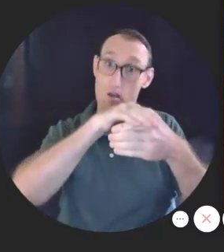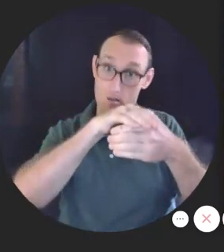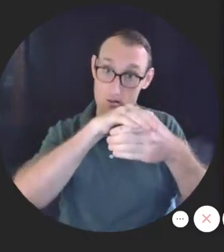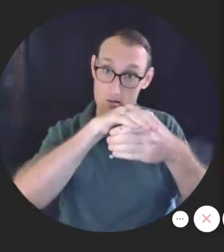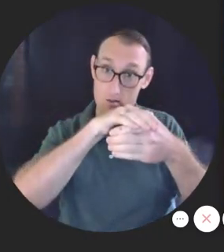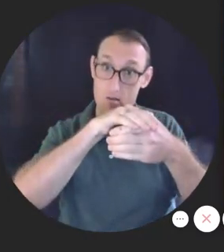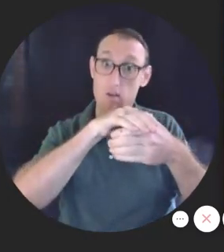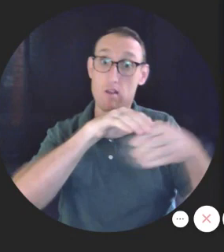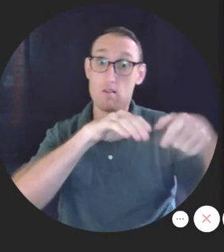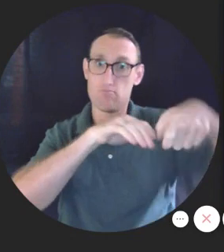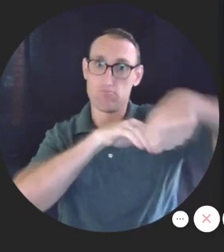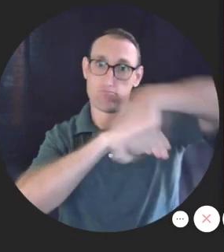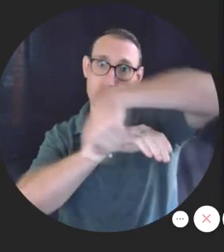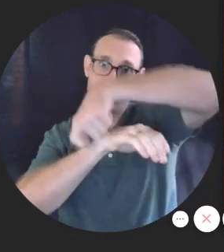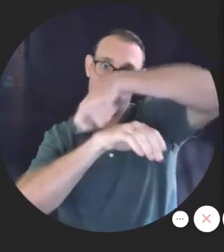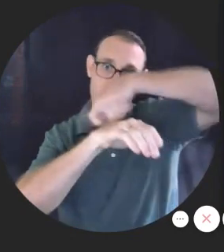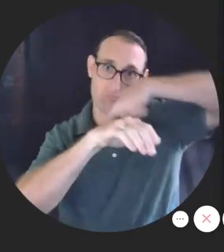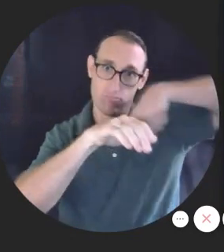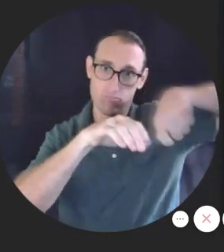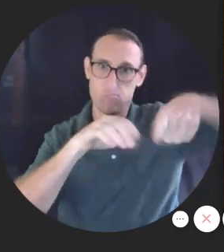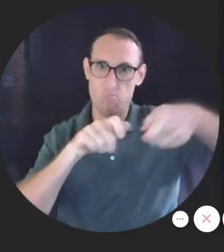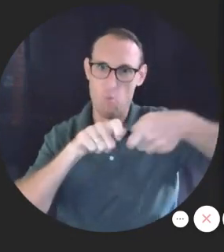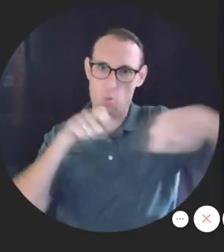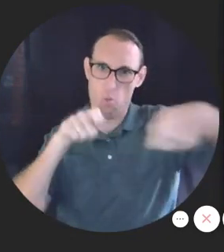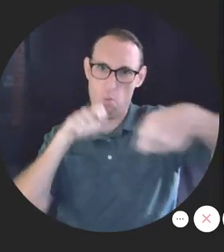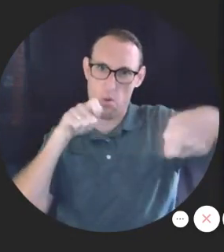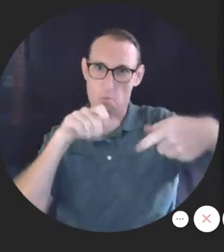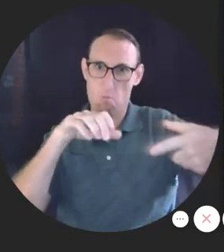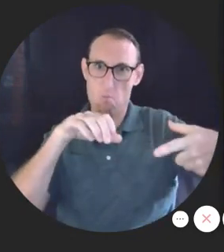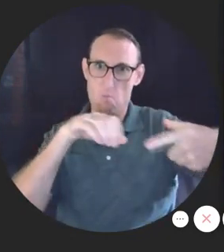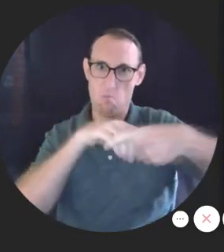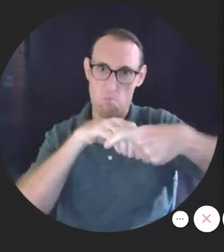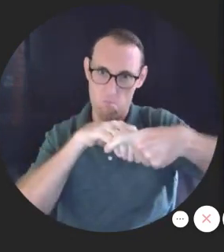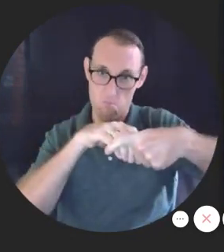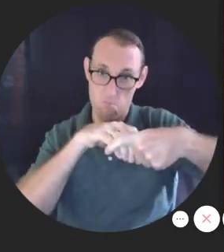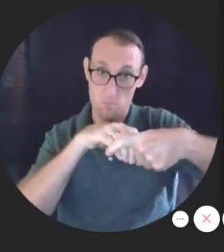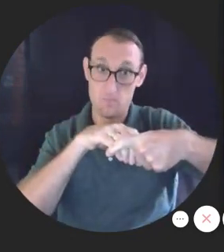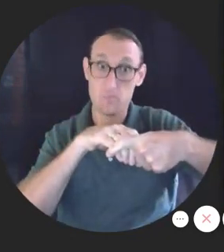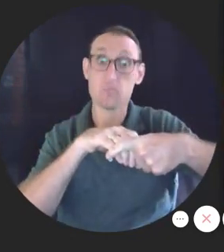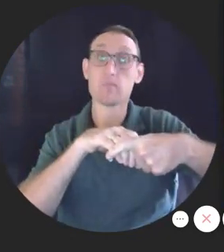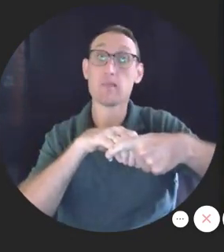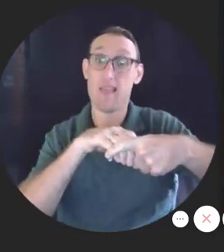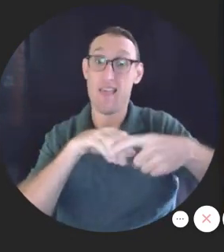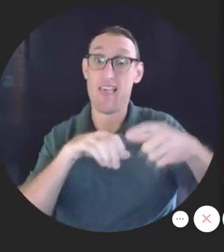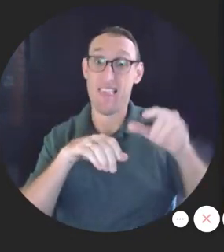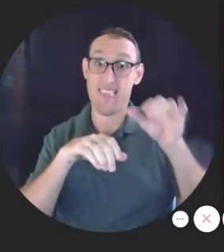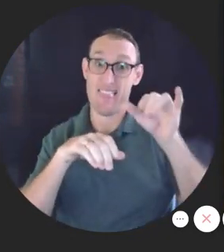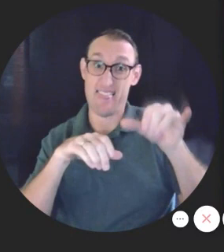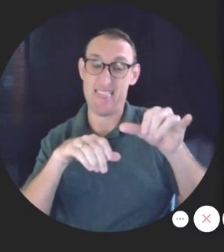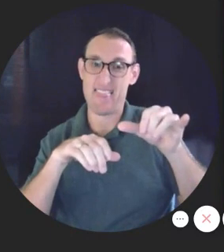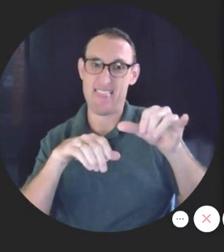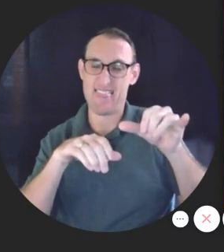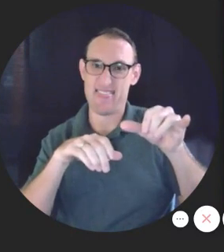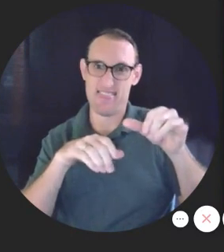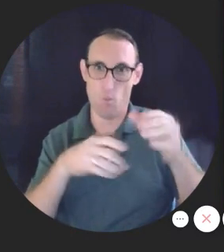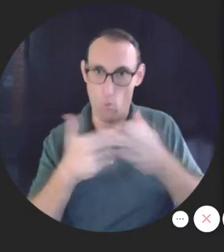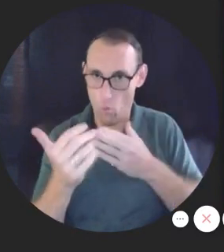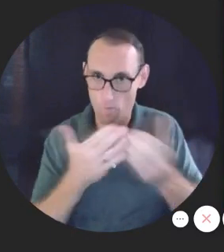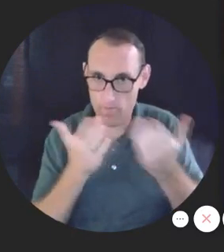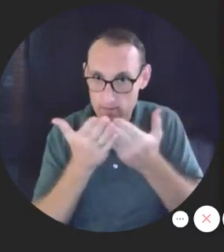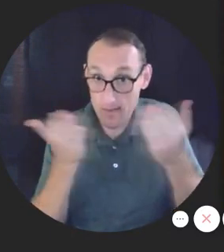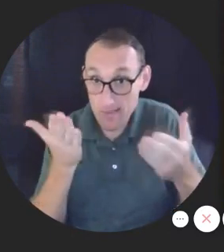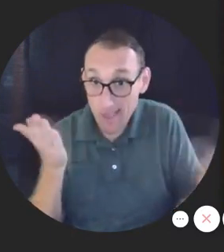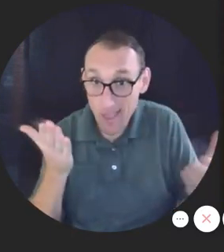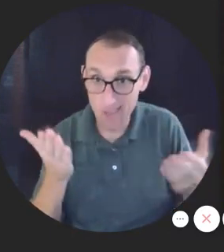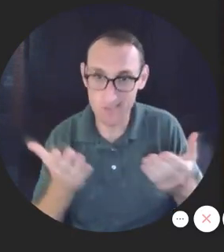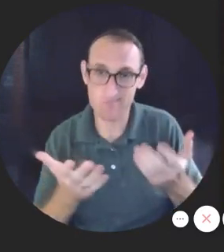rubber band around it to hold it, and then I can place the top of the cup over the object. And I brought in